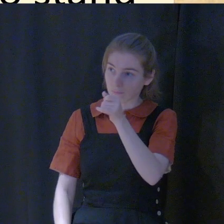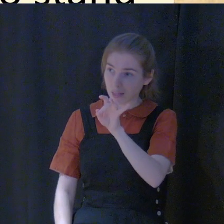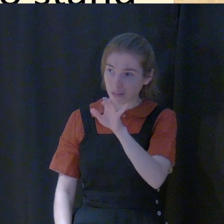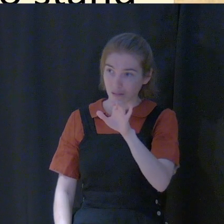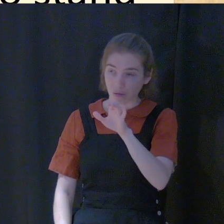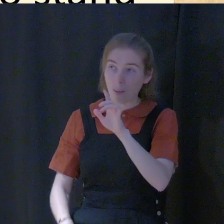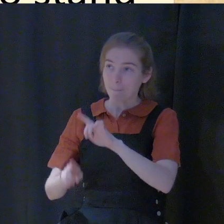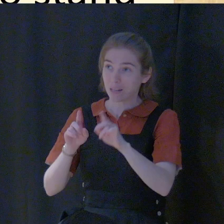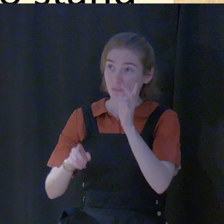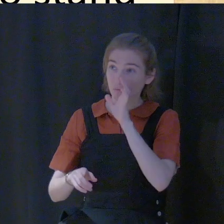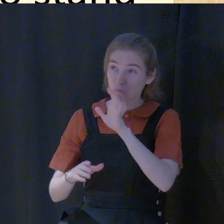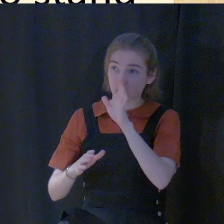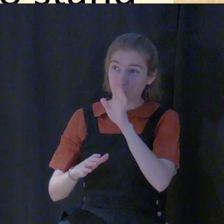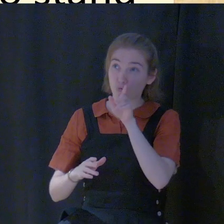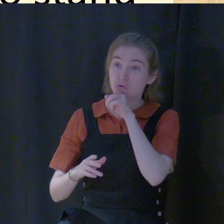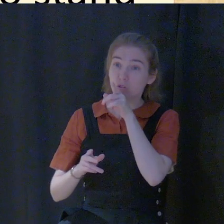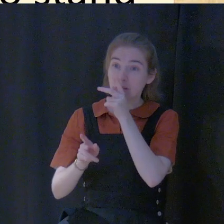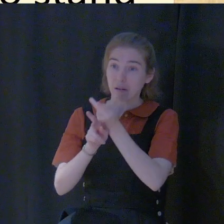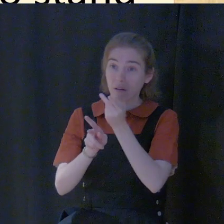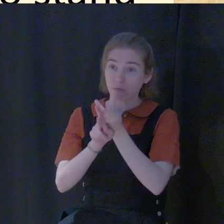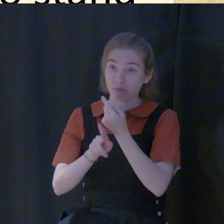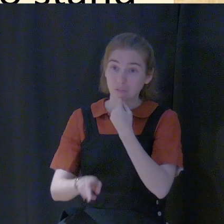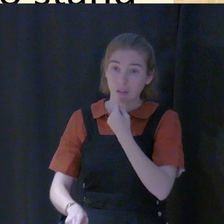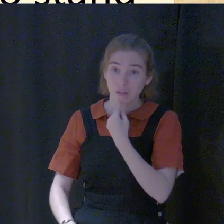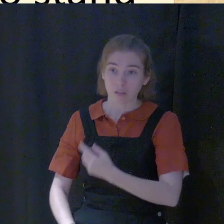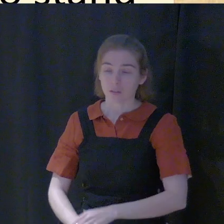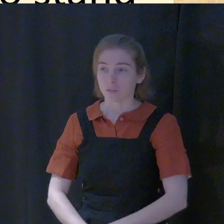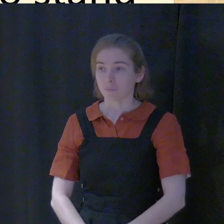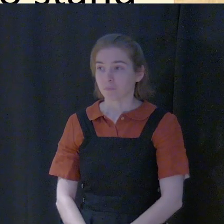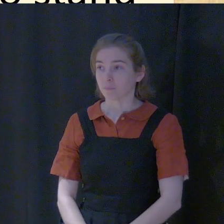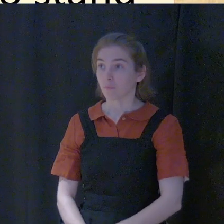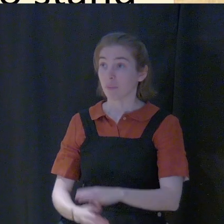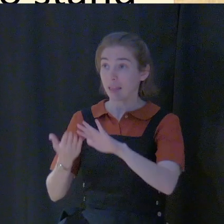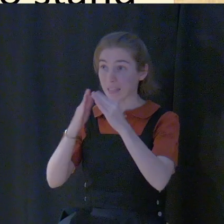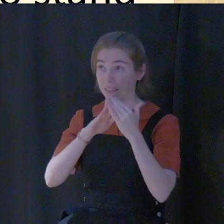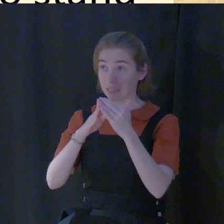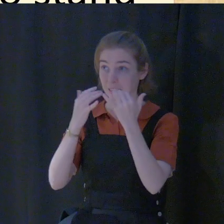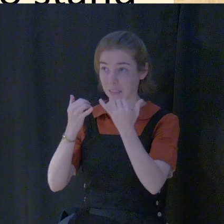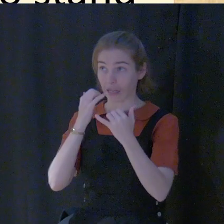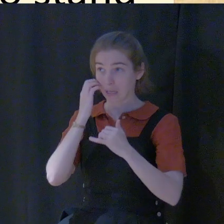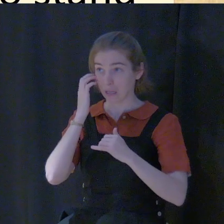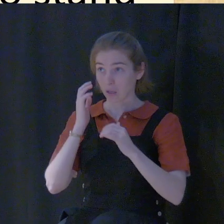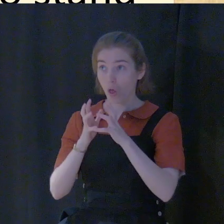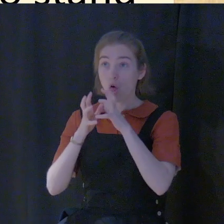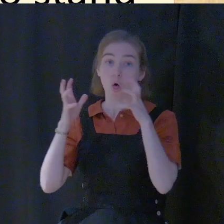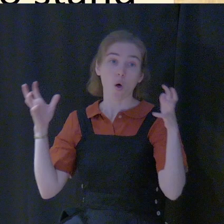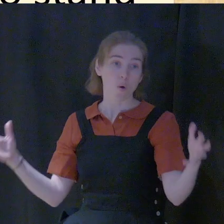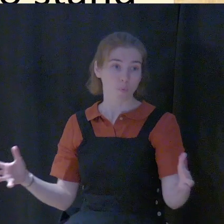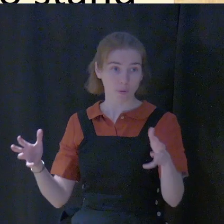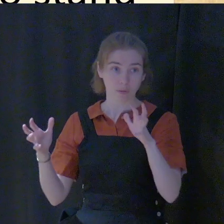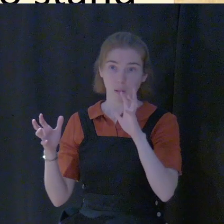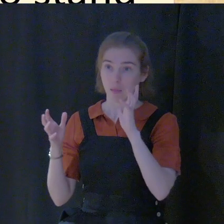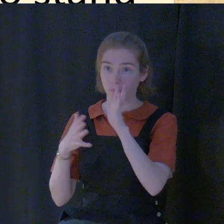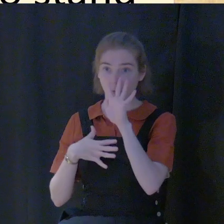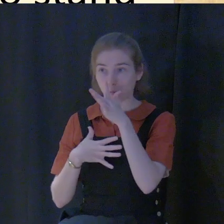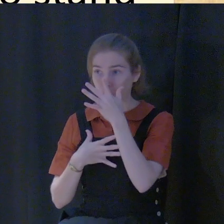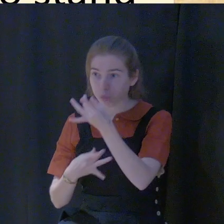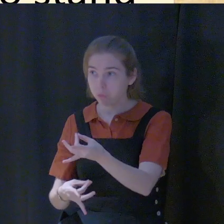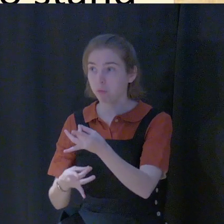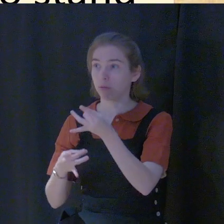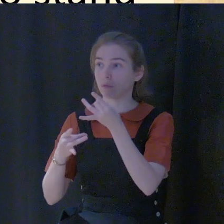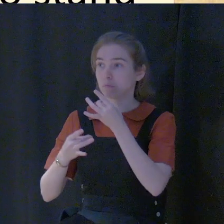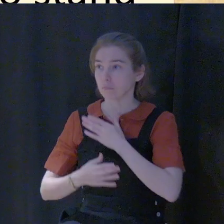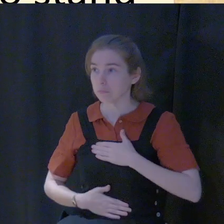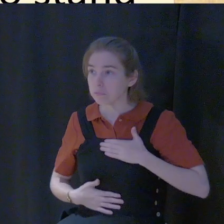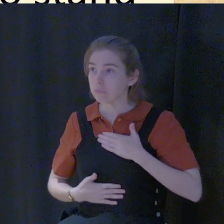But look at it really carefully what it says. In the cities today, where there is so much to attract and to